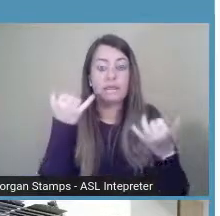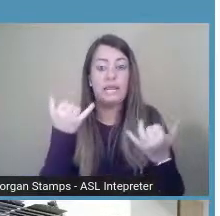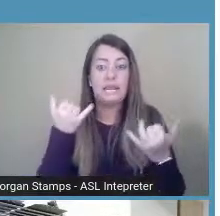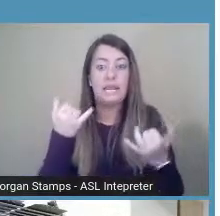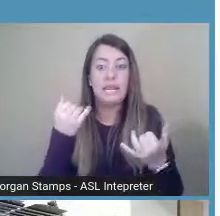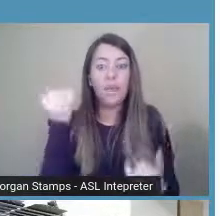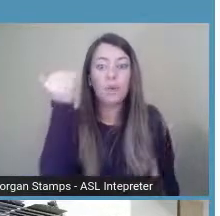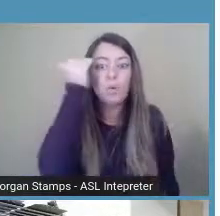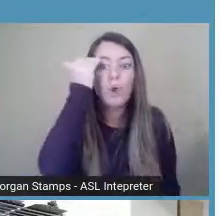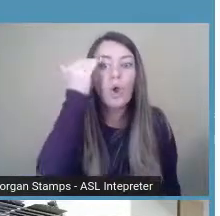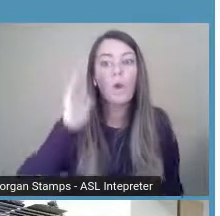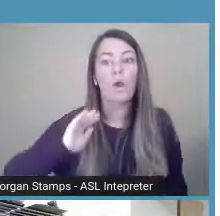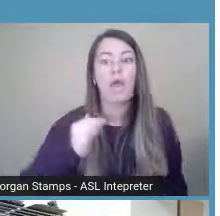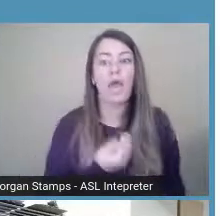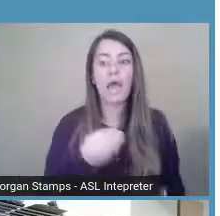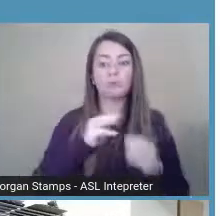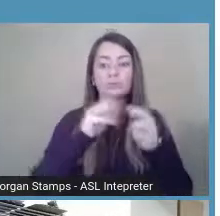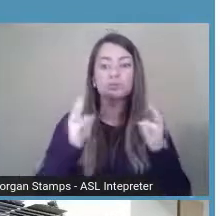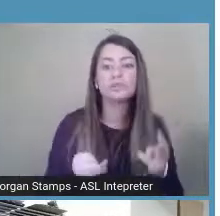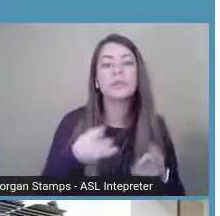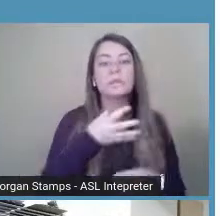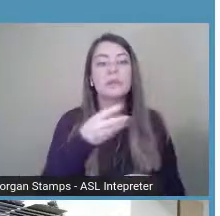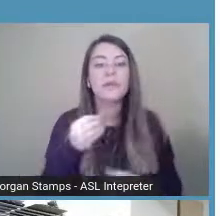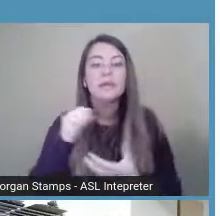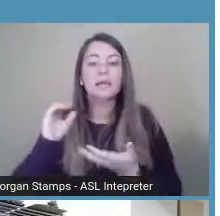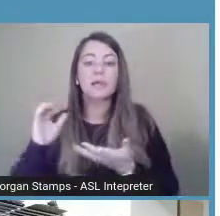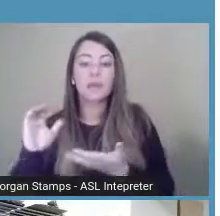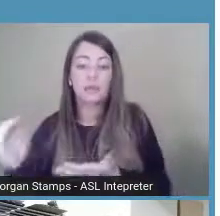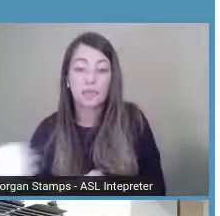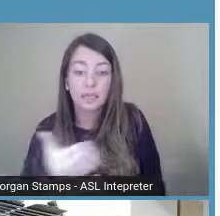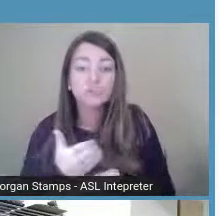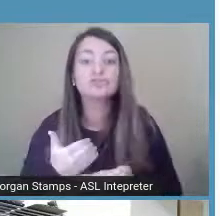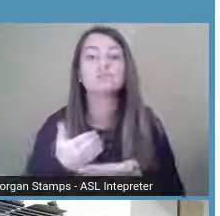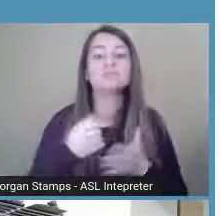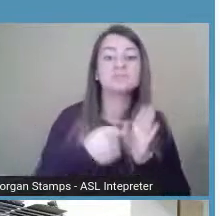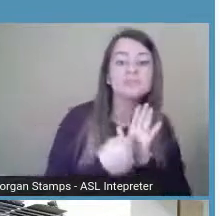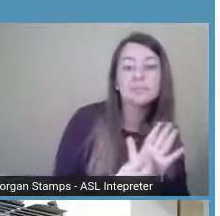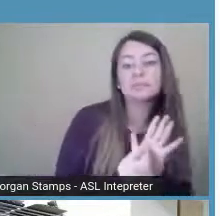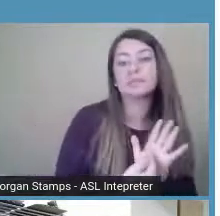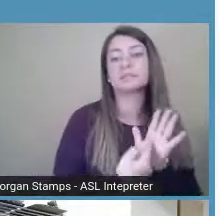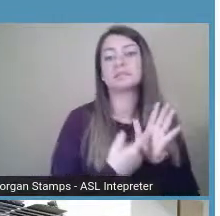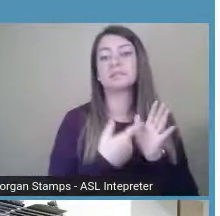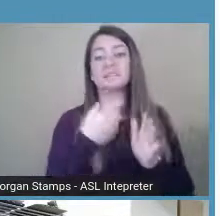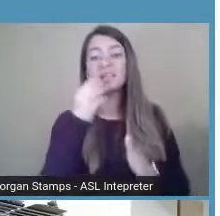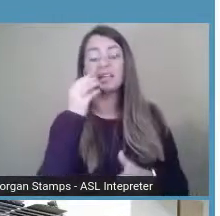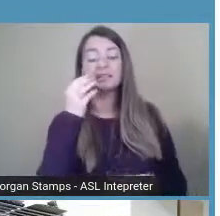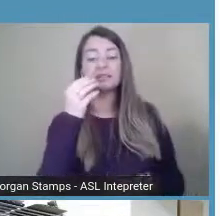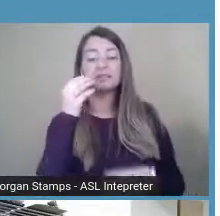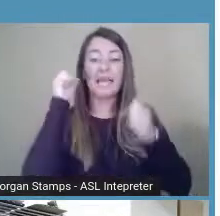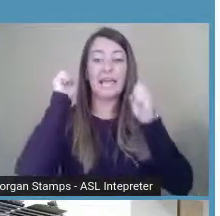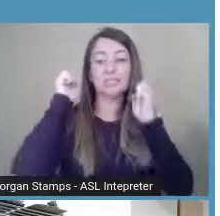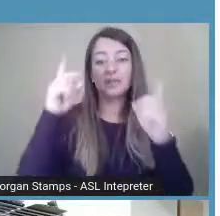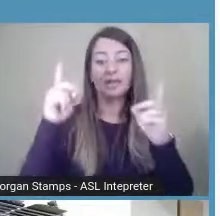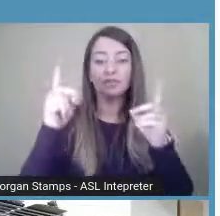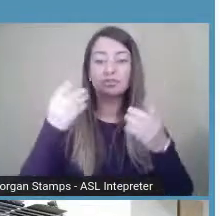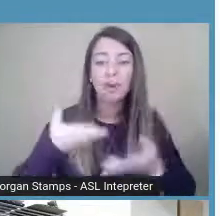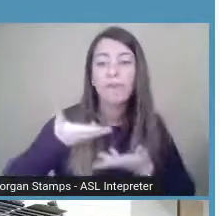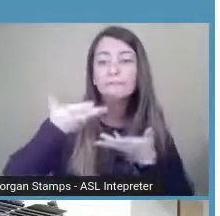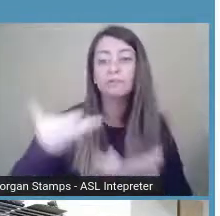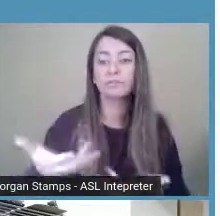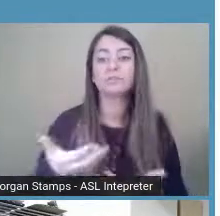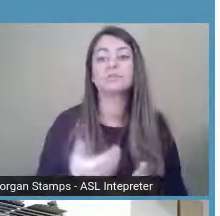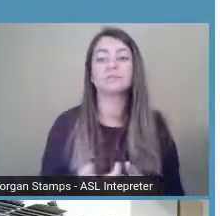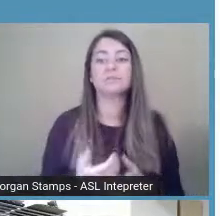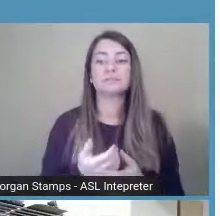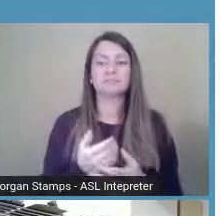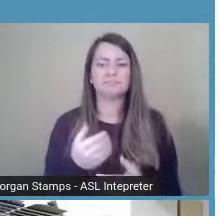state, country, and internationally that we may not have been able to support in person due to limited program budgets for